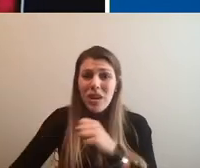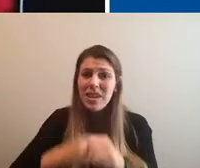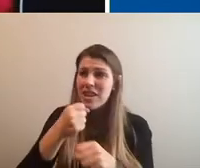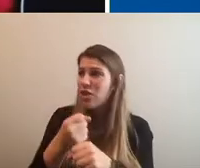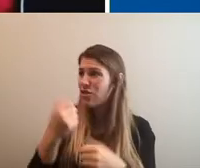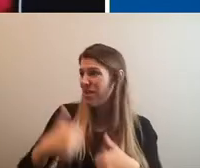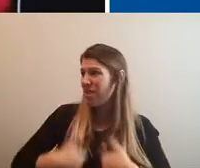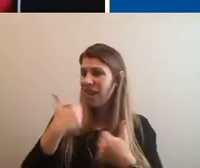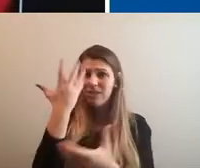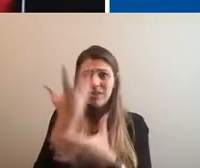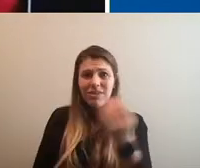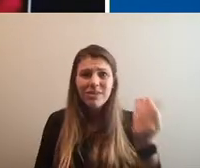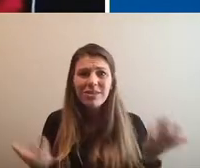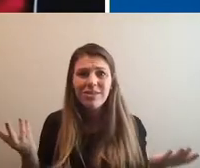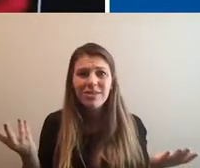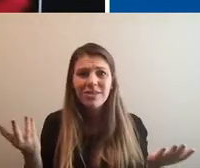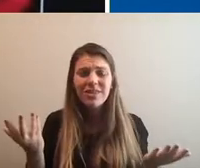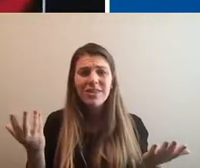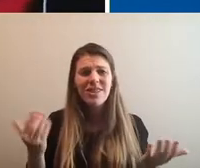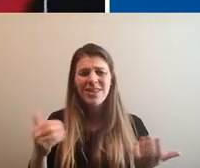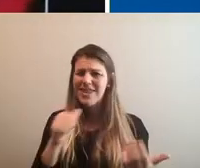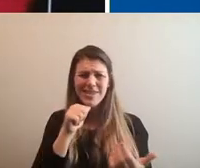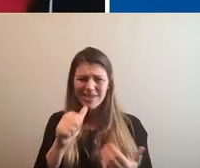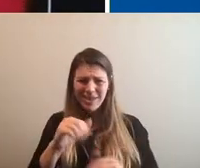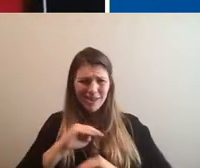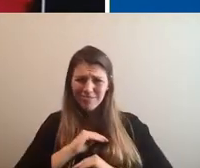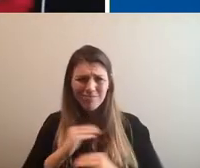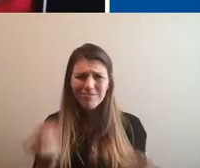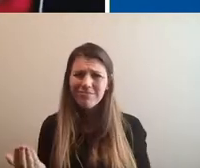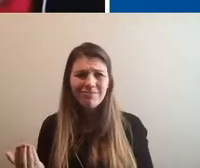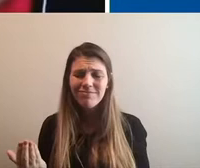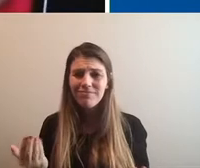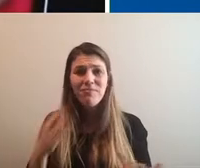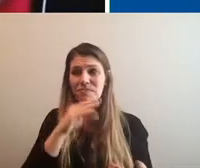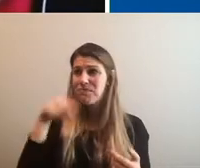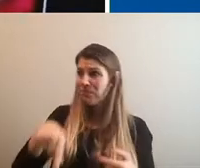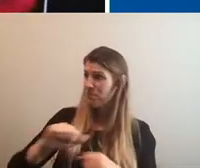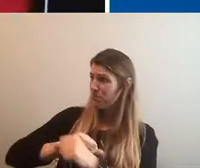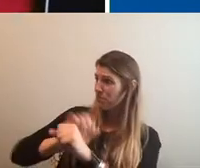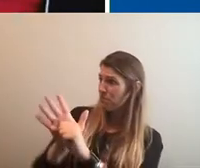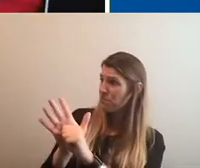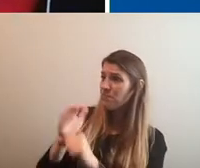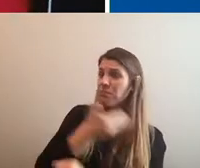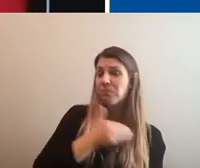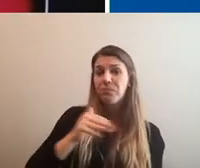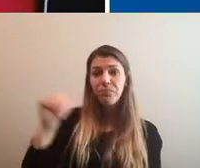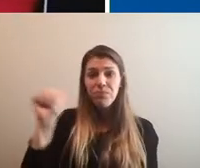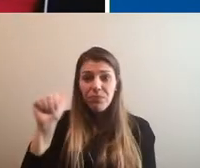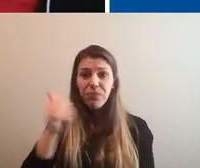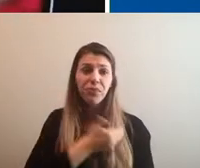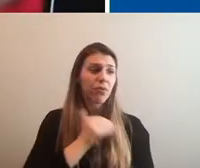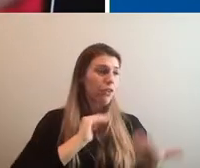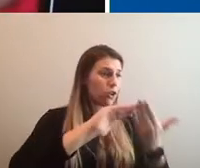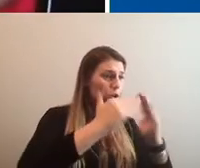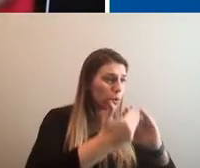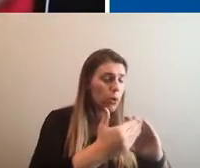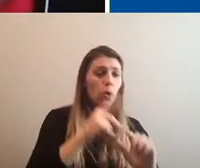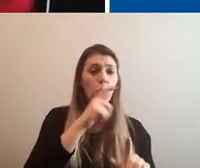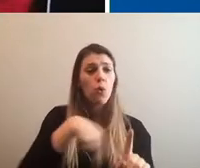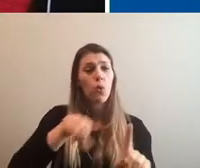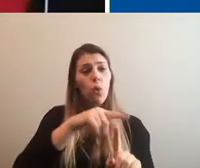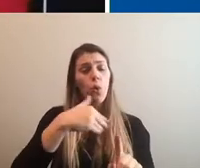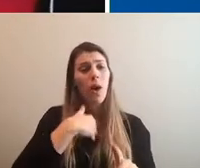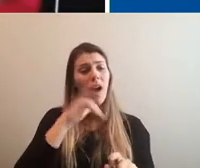life. It's unacceptable. In this recent pandemic, our athletes, our community, people with intellectual